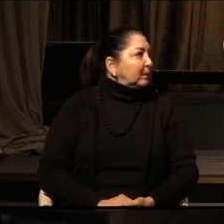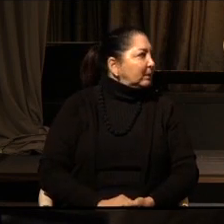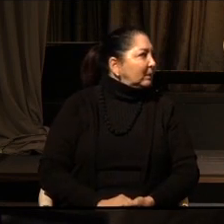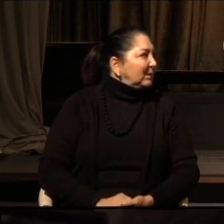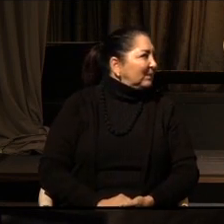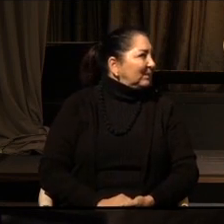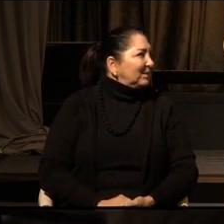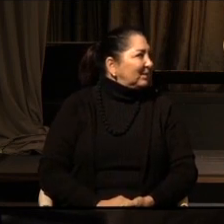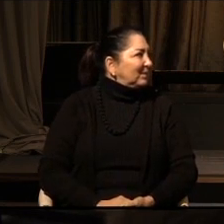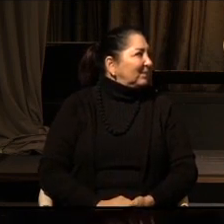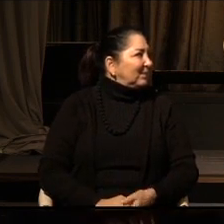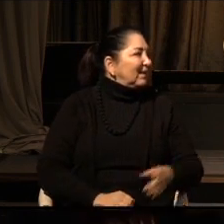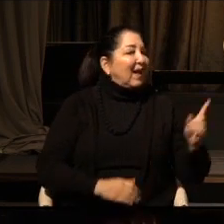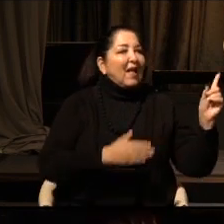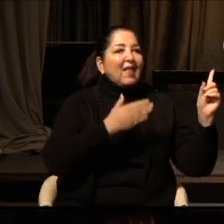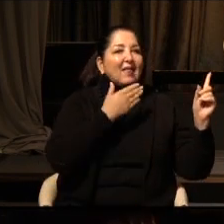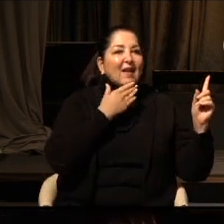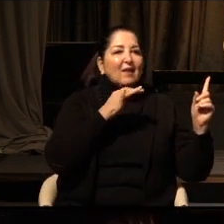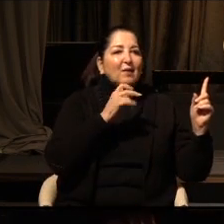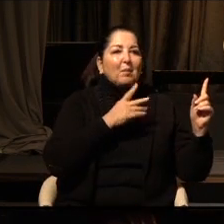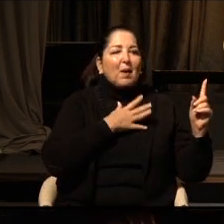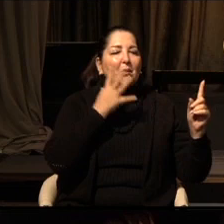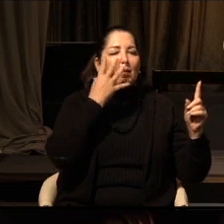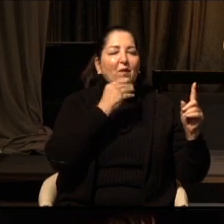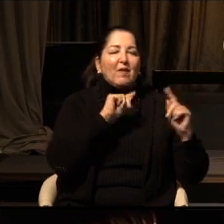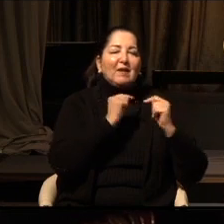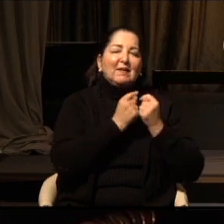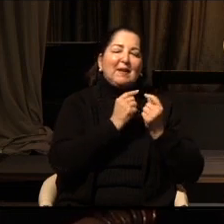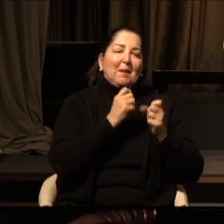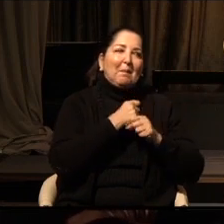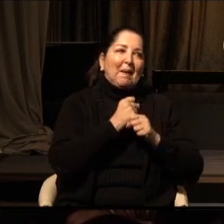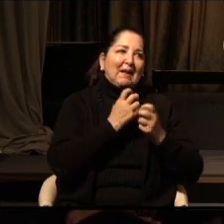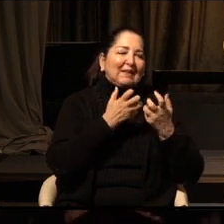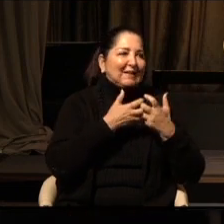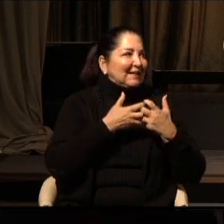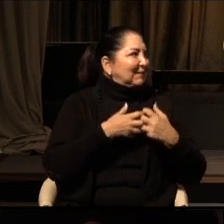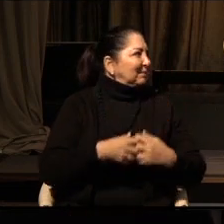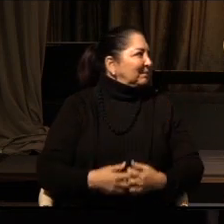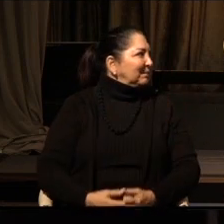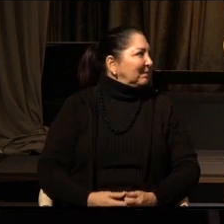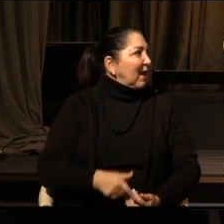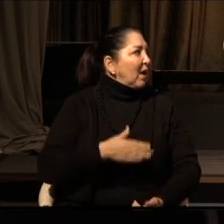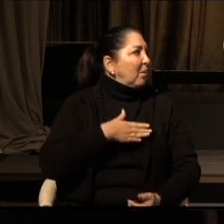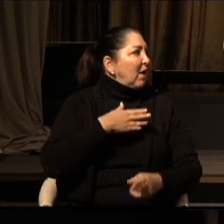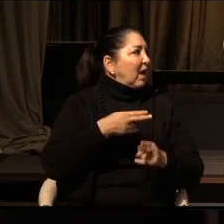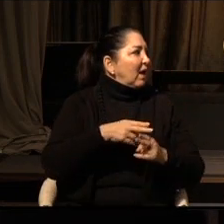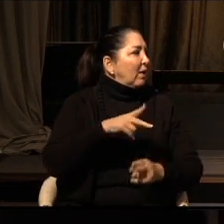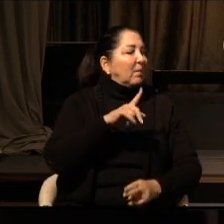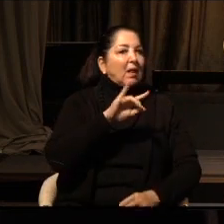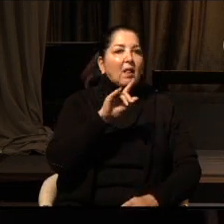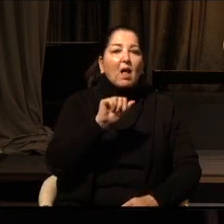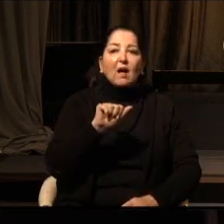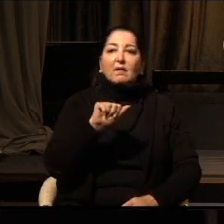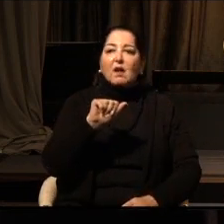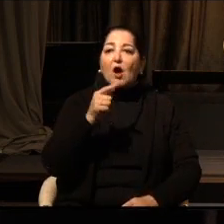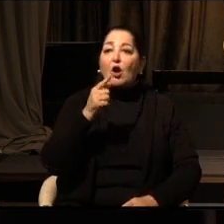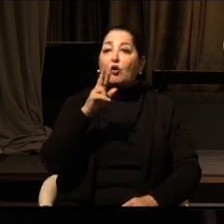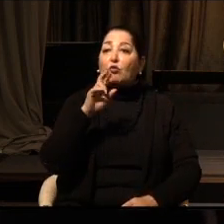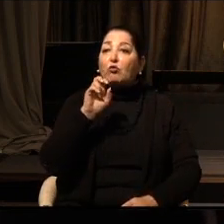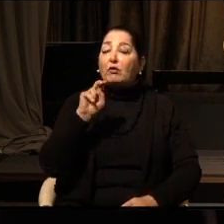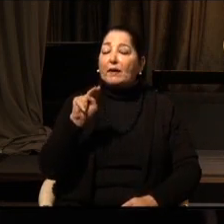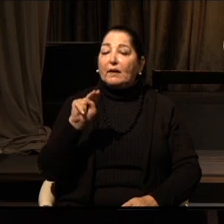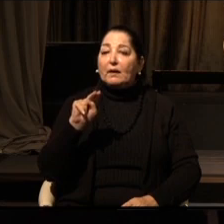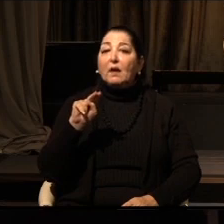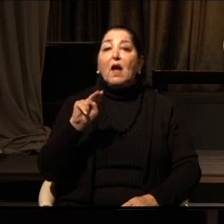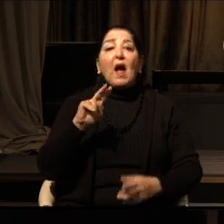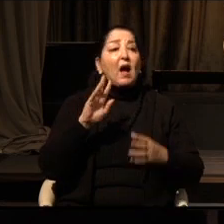Thank you, Jack, and to my beautiful teammates. My name is Liza Green, and what these stories all bring up for me is the